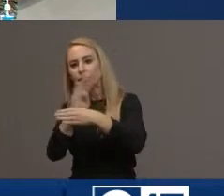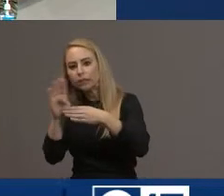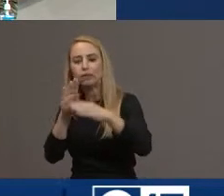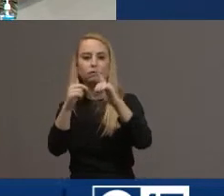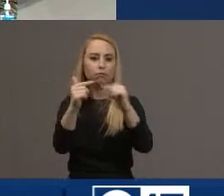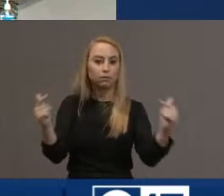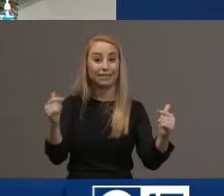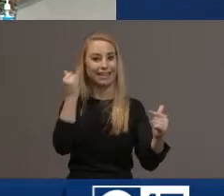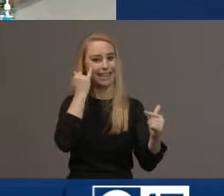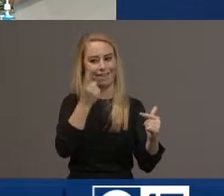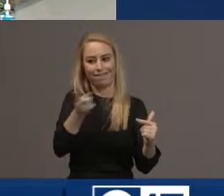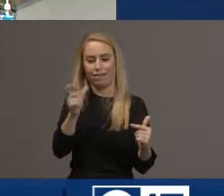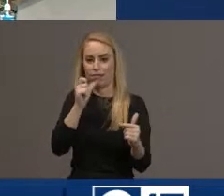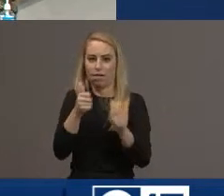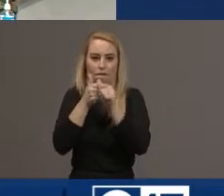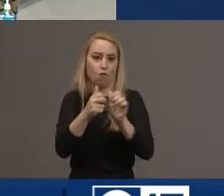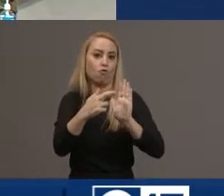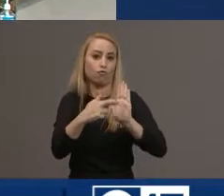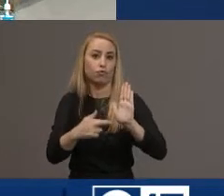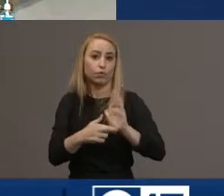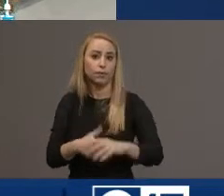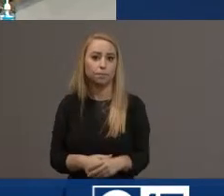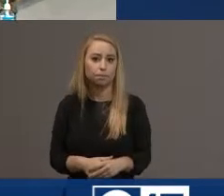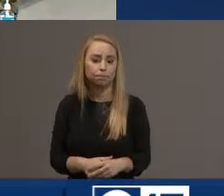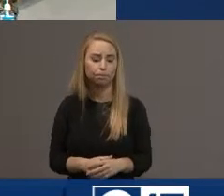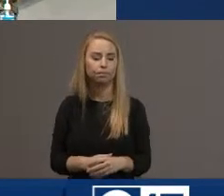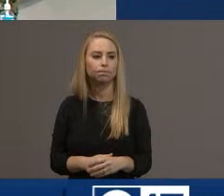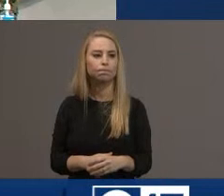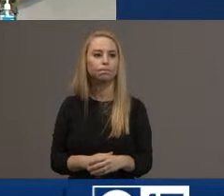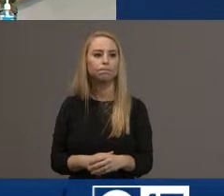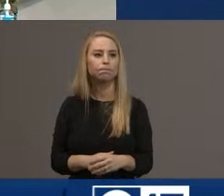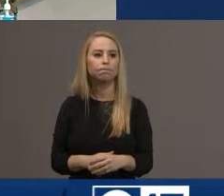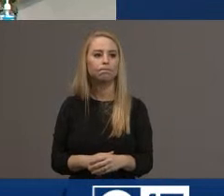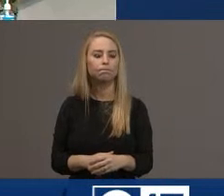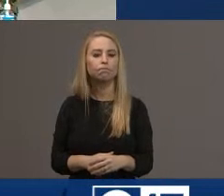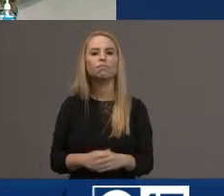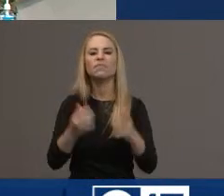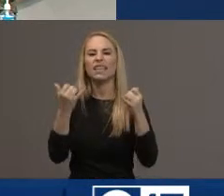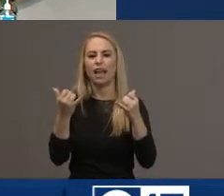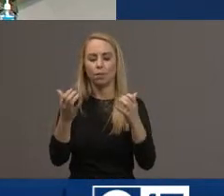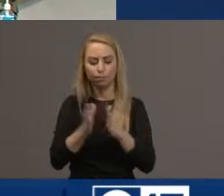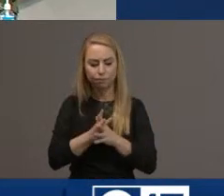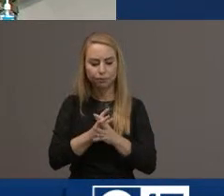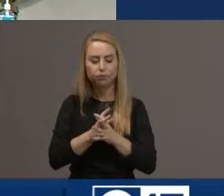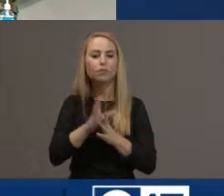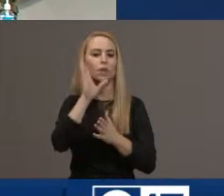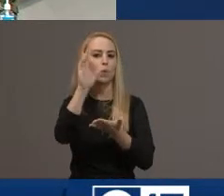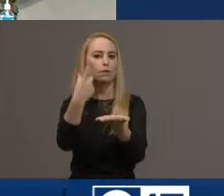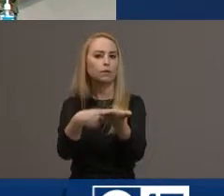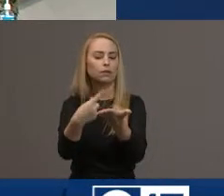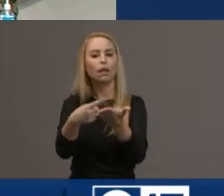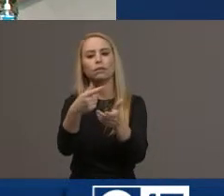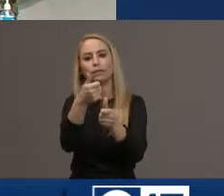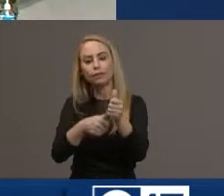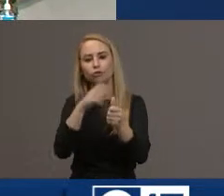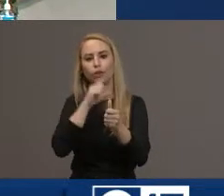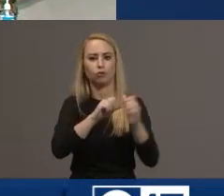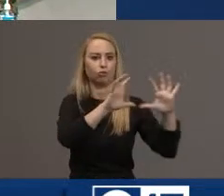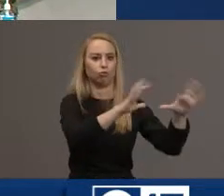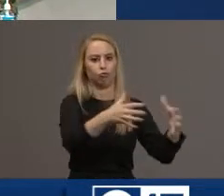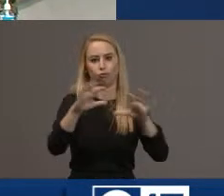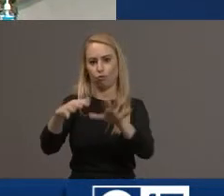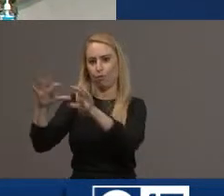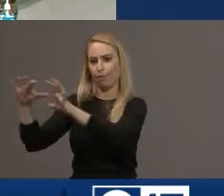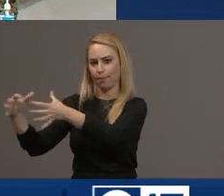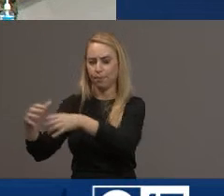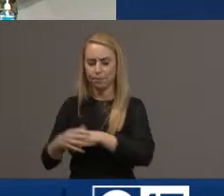Let's look at what we're seeing by age group. I've spent a lot of time up here